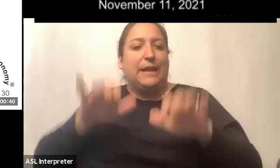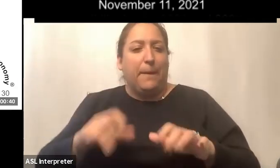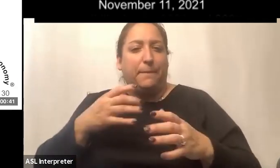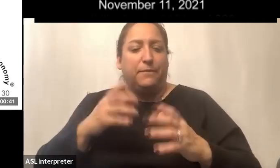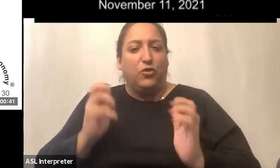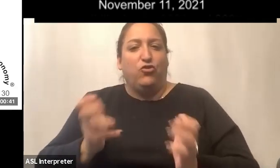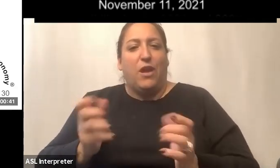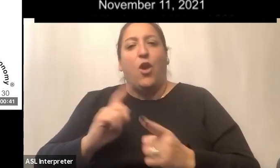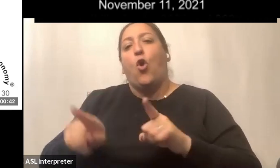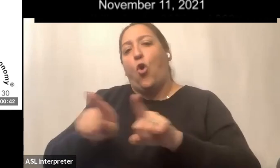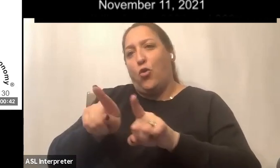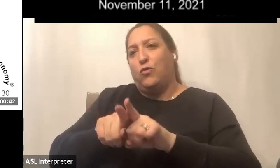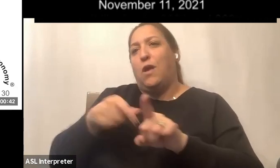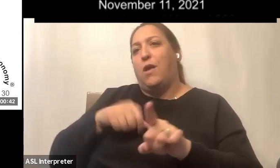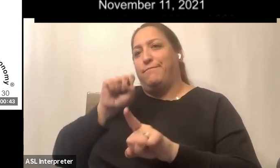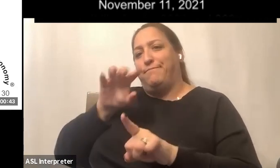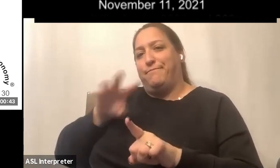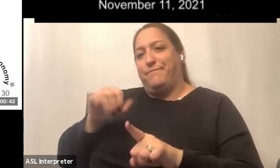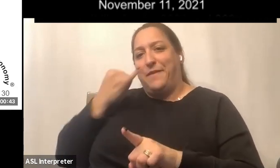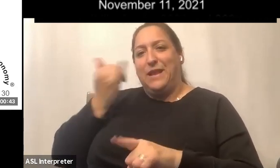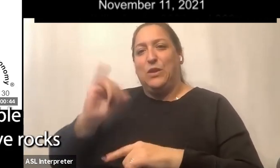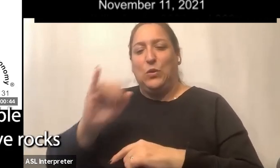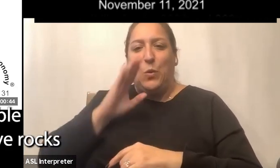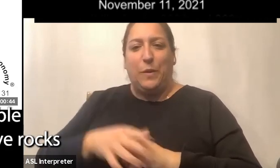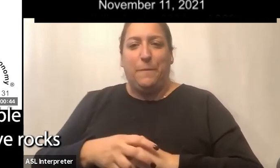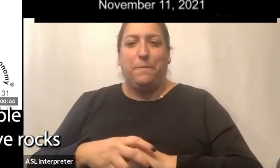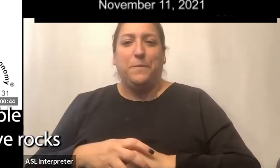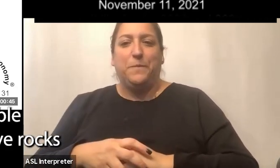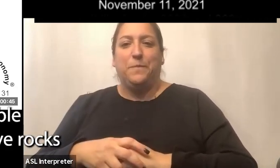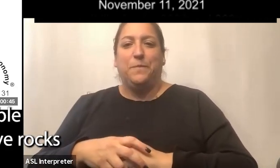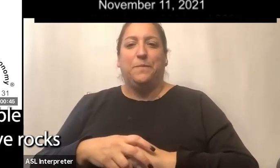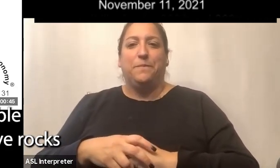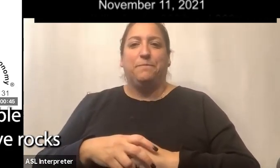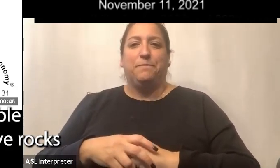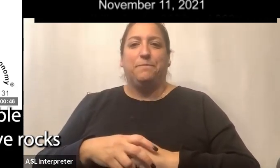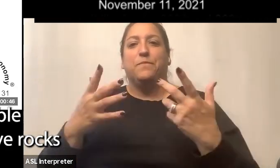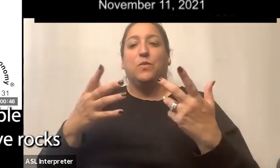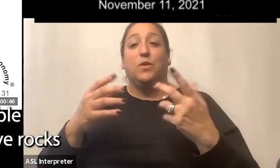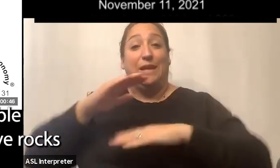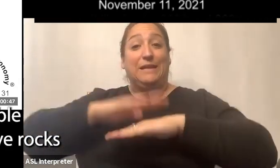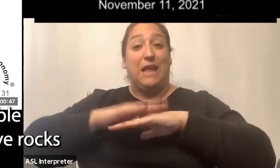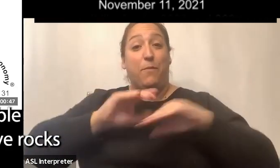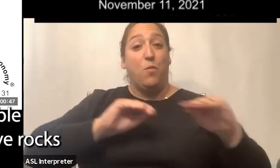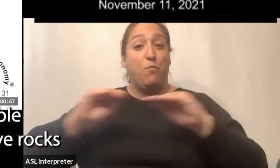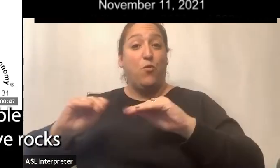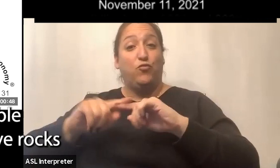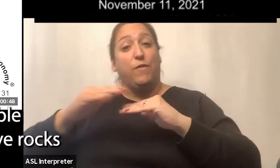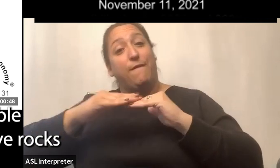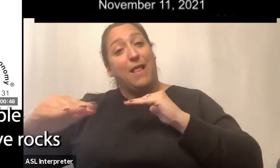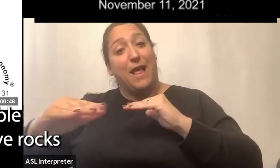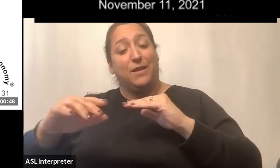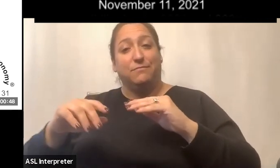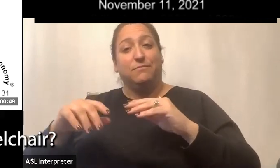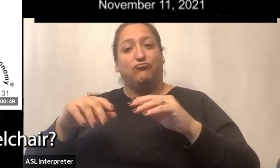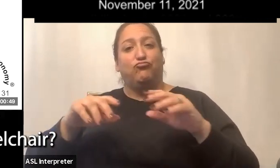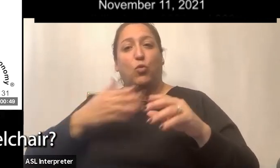also I'll throw some ideas out there too. How about relocating the table to a flat surface that does not have